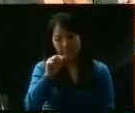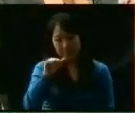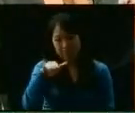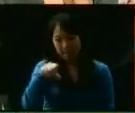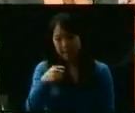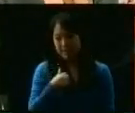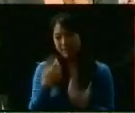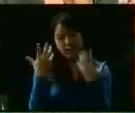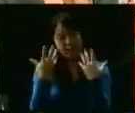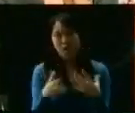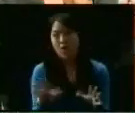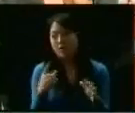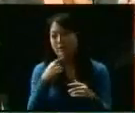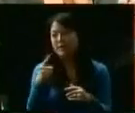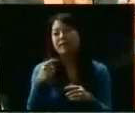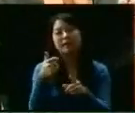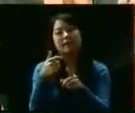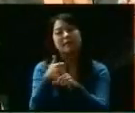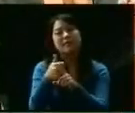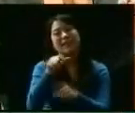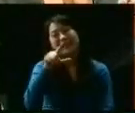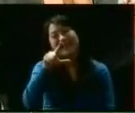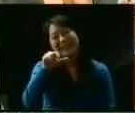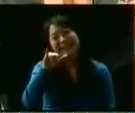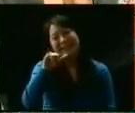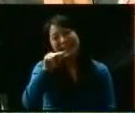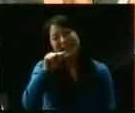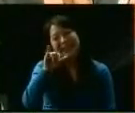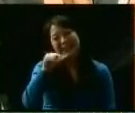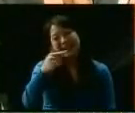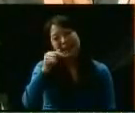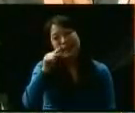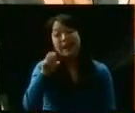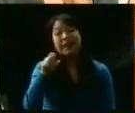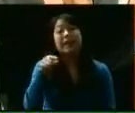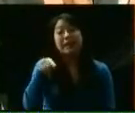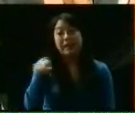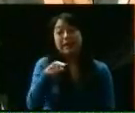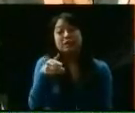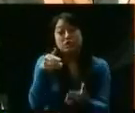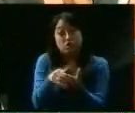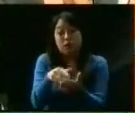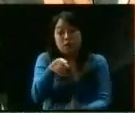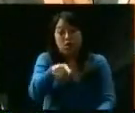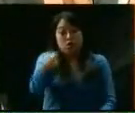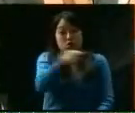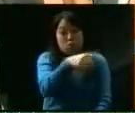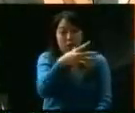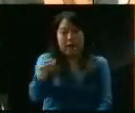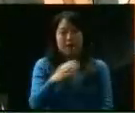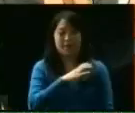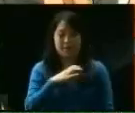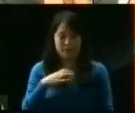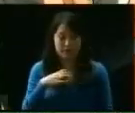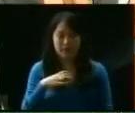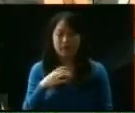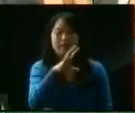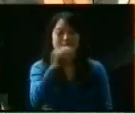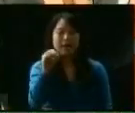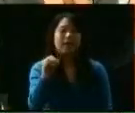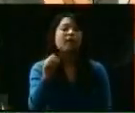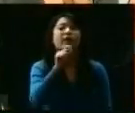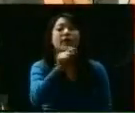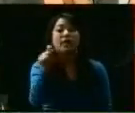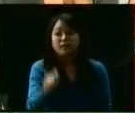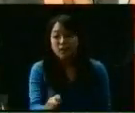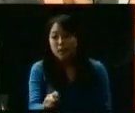stated from this podium, is a litigant. Let me remind you that he is suing you and Knox County. Therefore, the matter